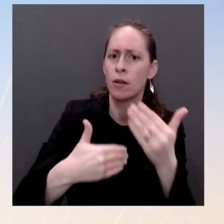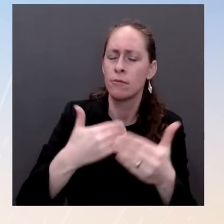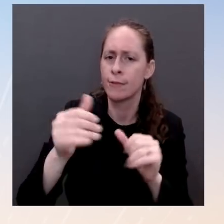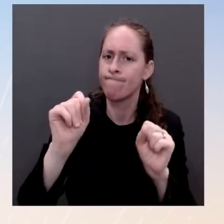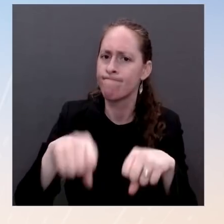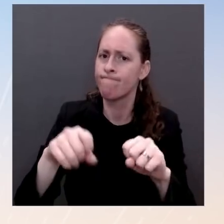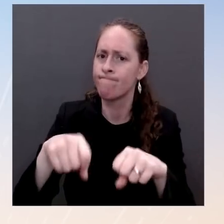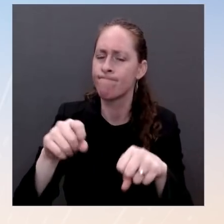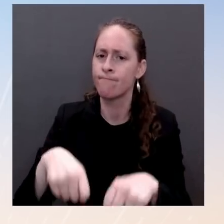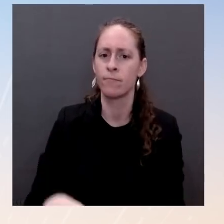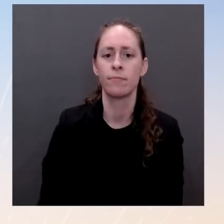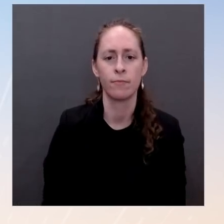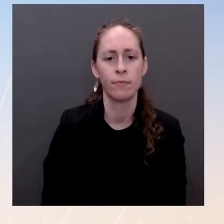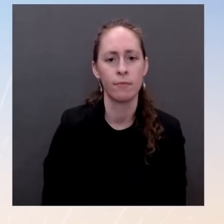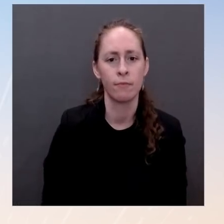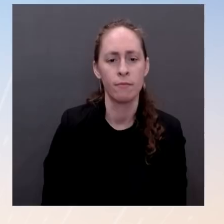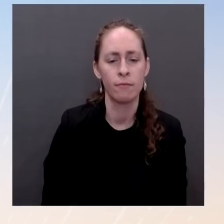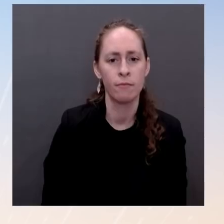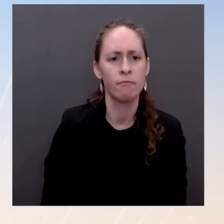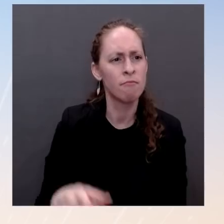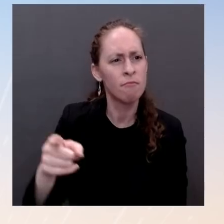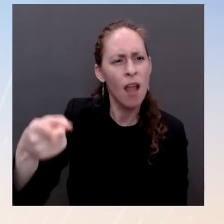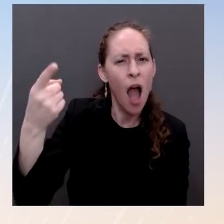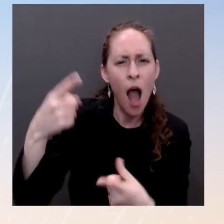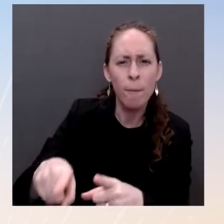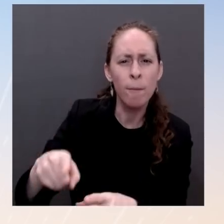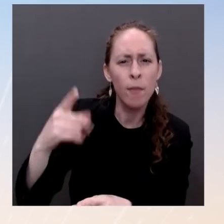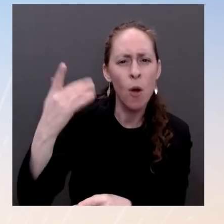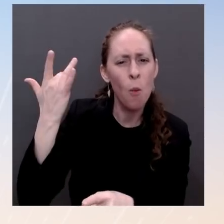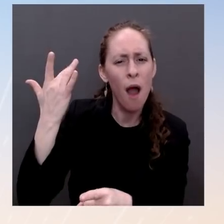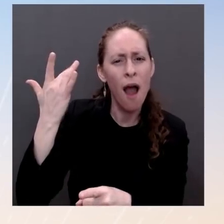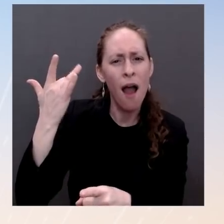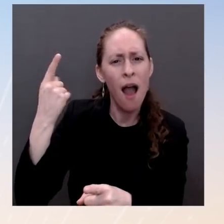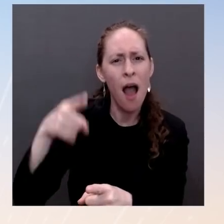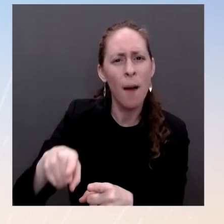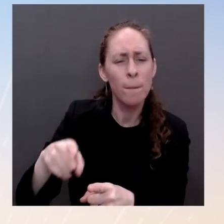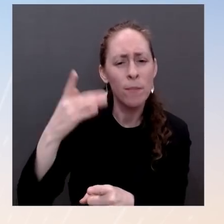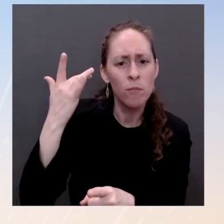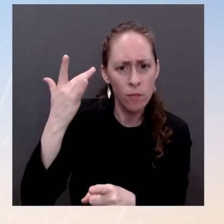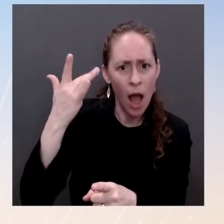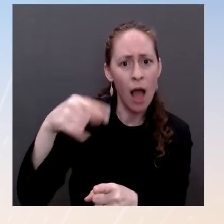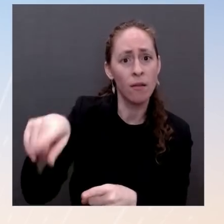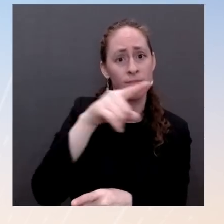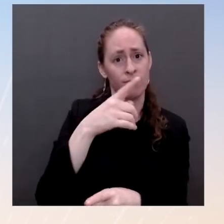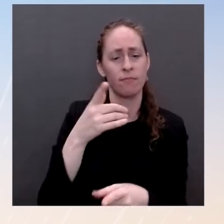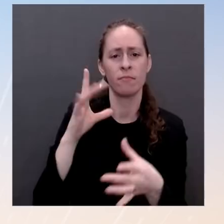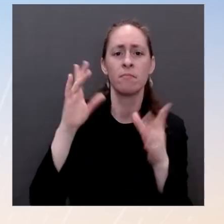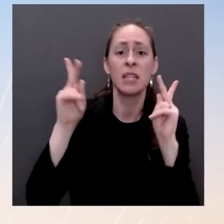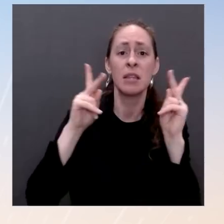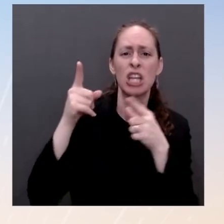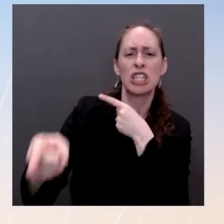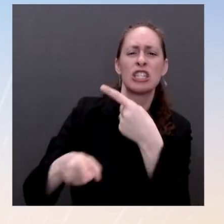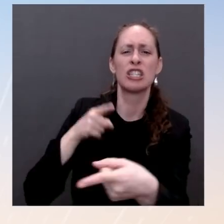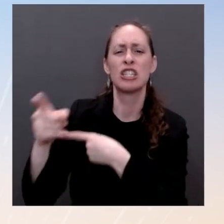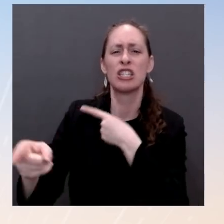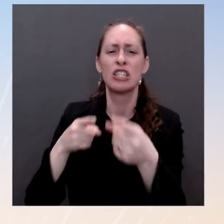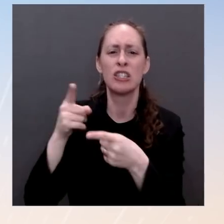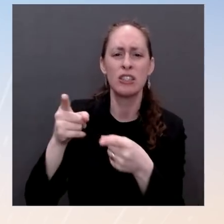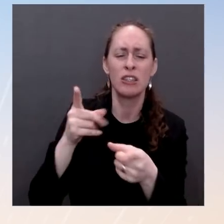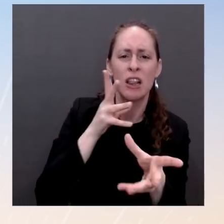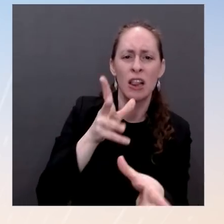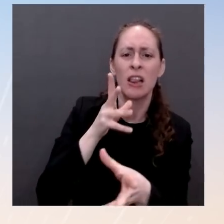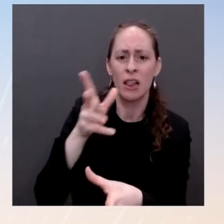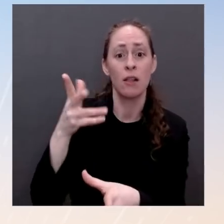language around the origins of the pandemic. And that is something that Asian Americans across the country have been feeling.